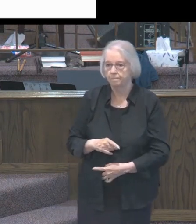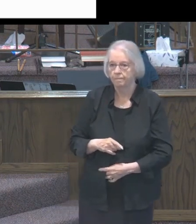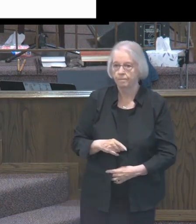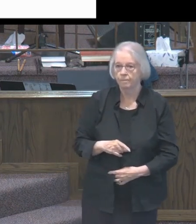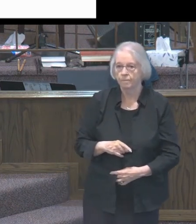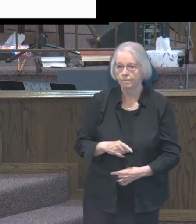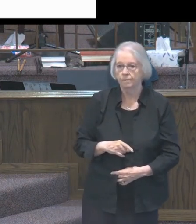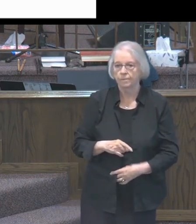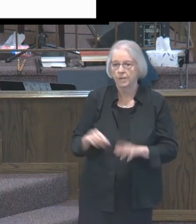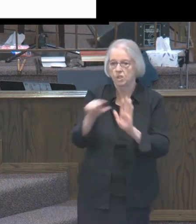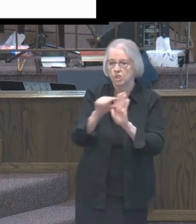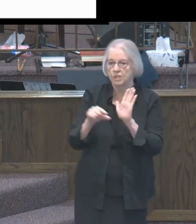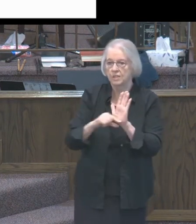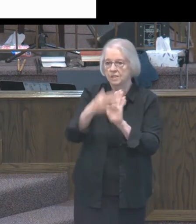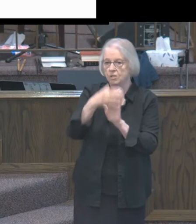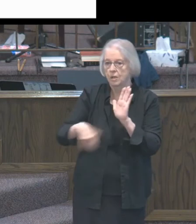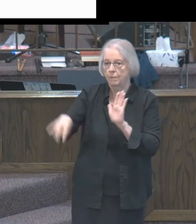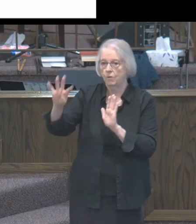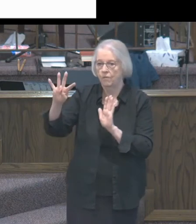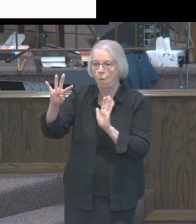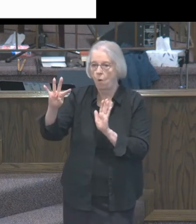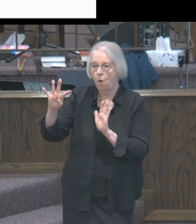4 and verse 5, we read